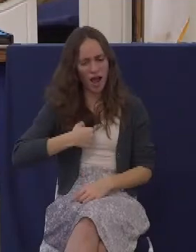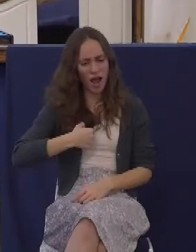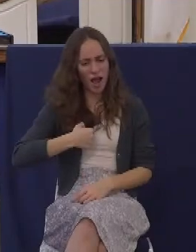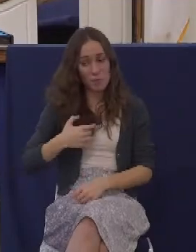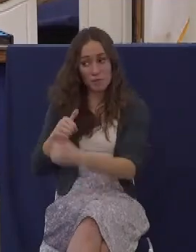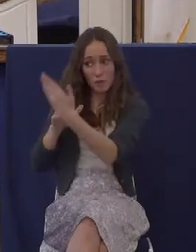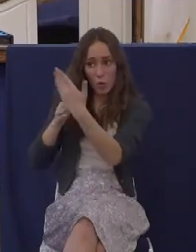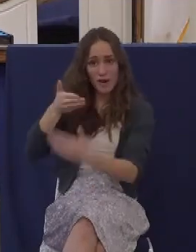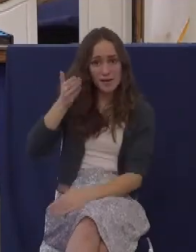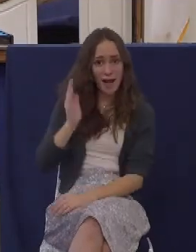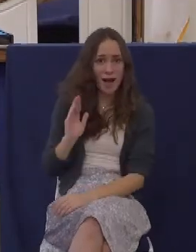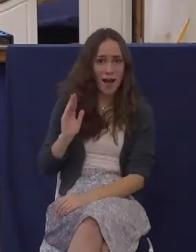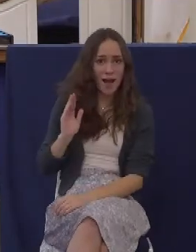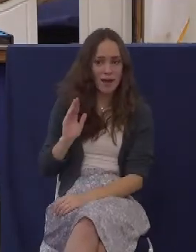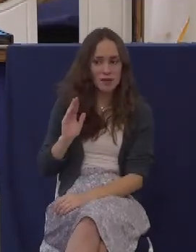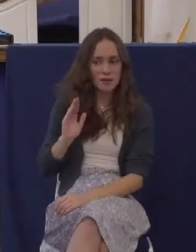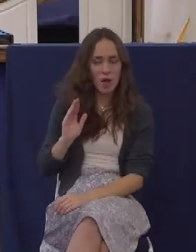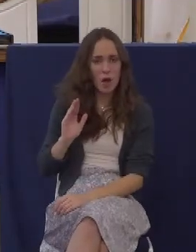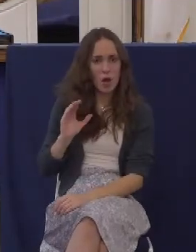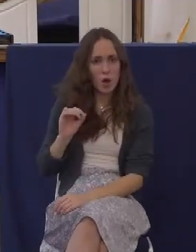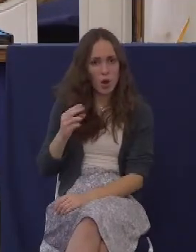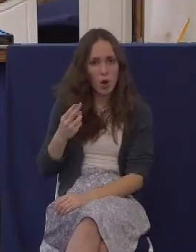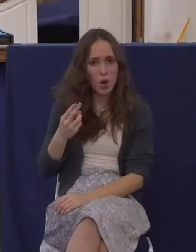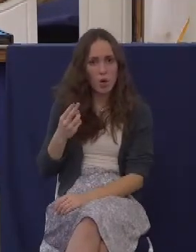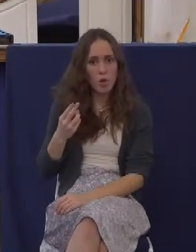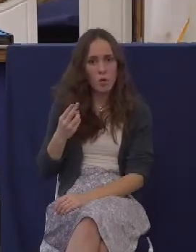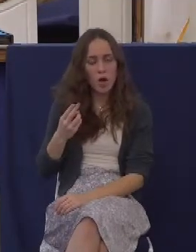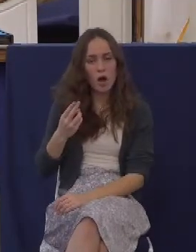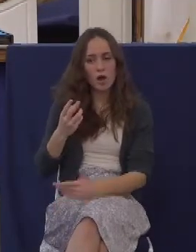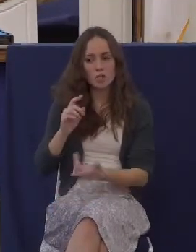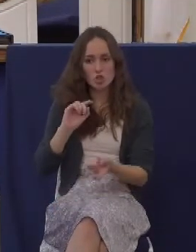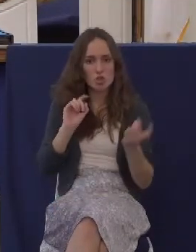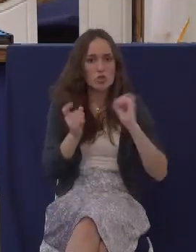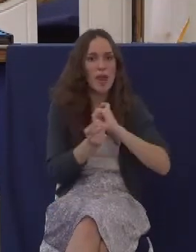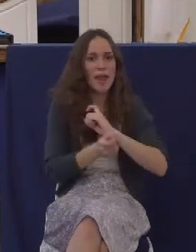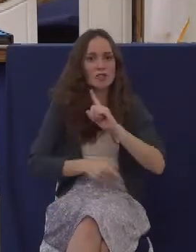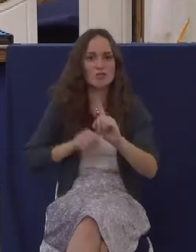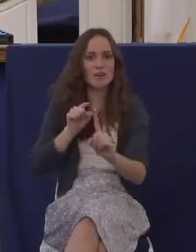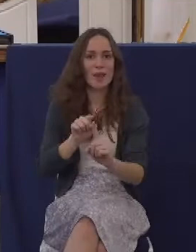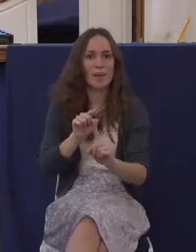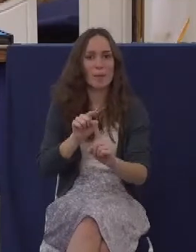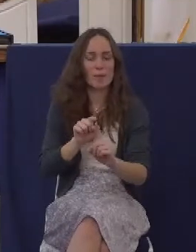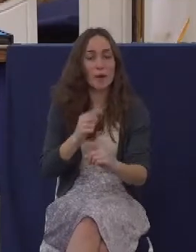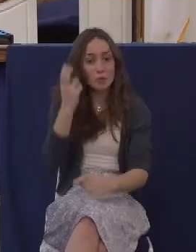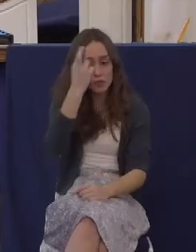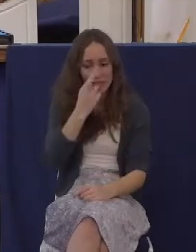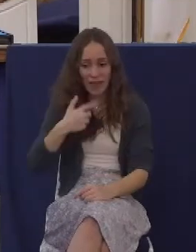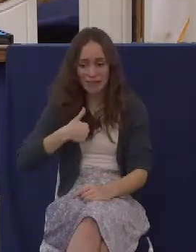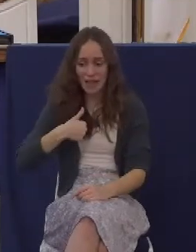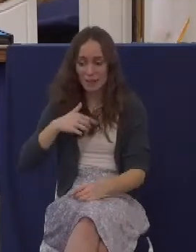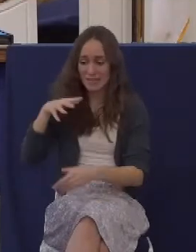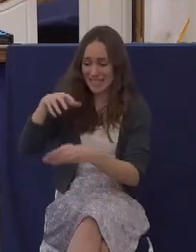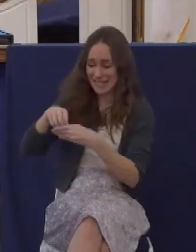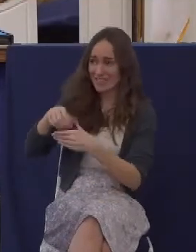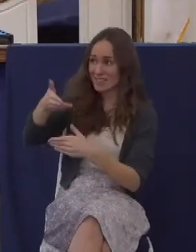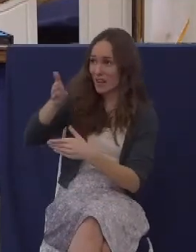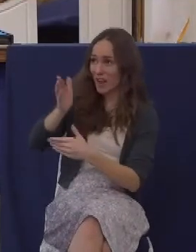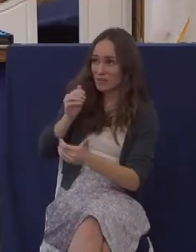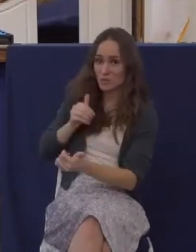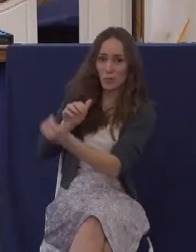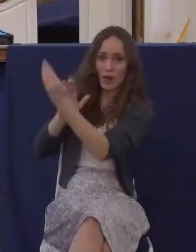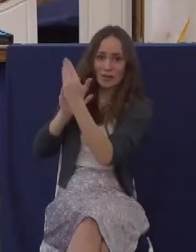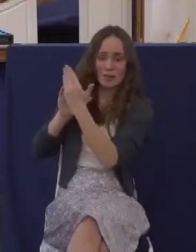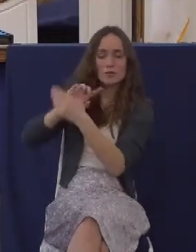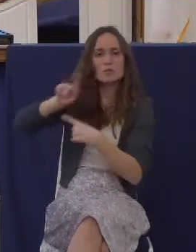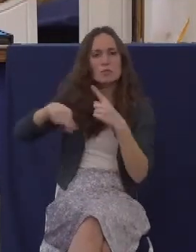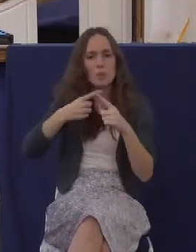God, and he said that one thing changed him, that he realized that he was in God's presence. So he said, when you begin to pray, you should not